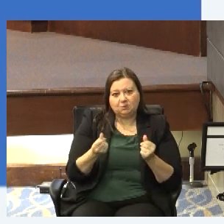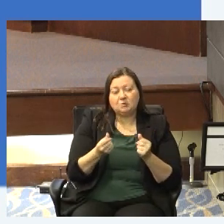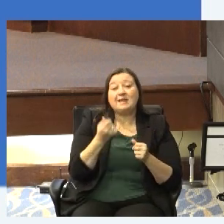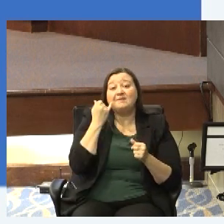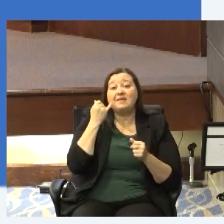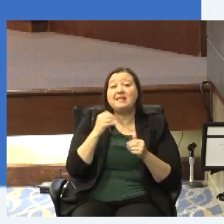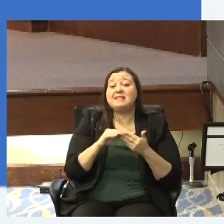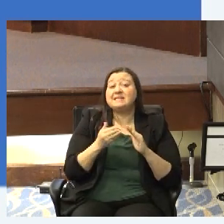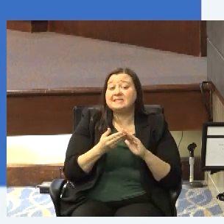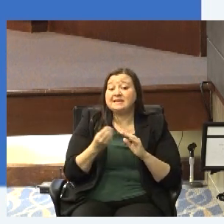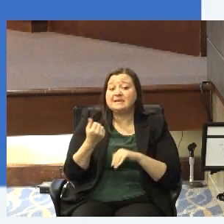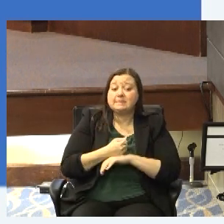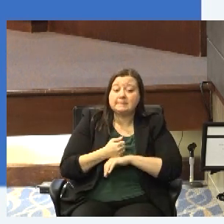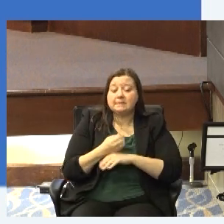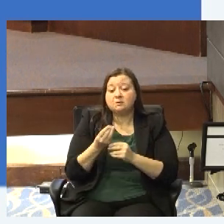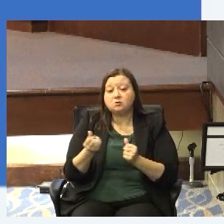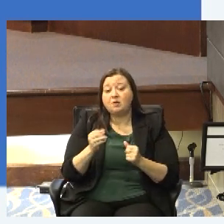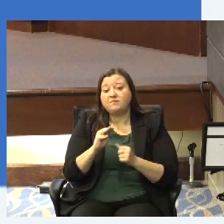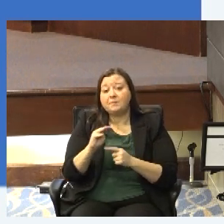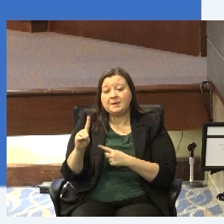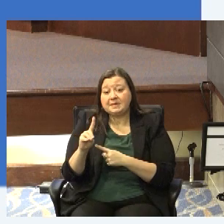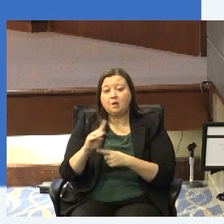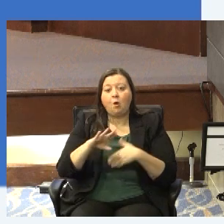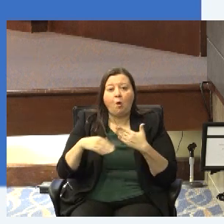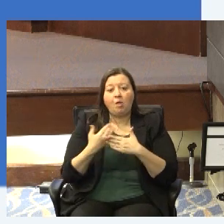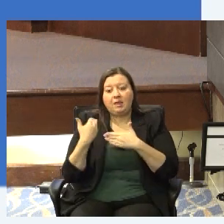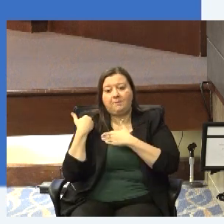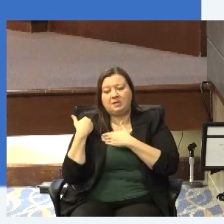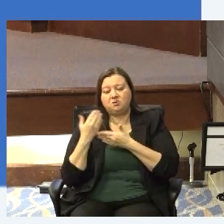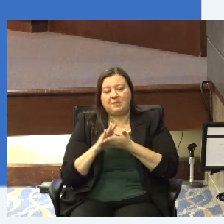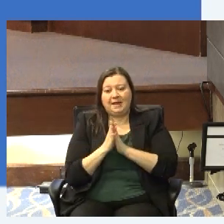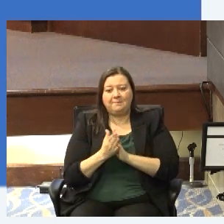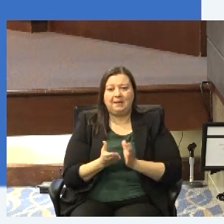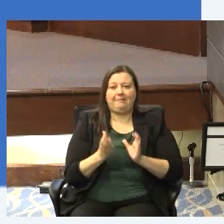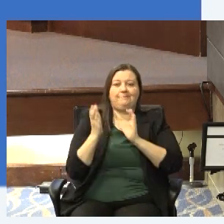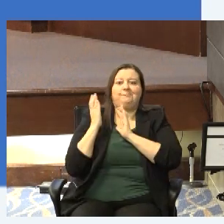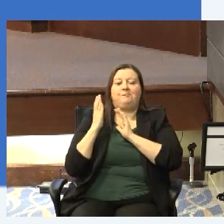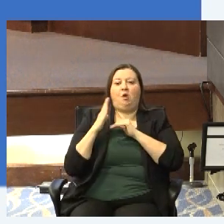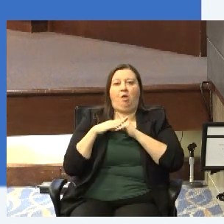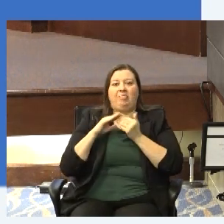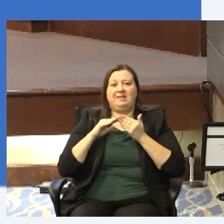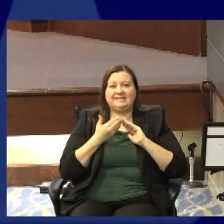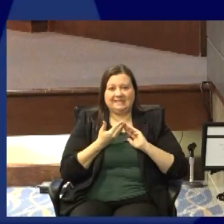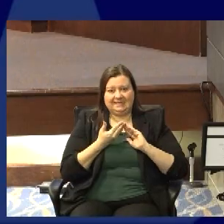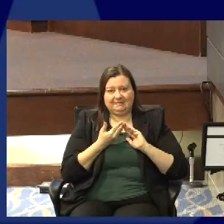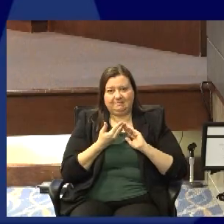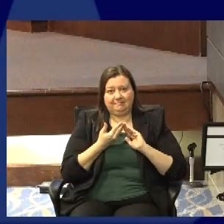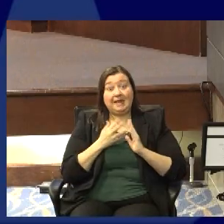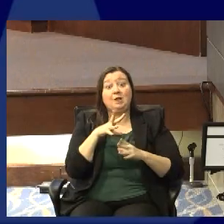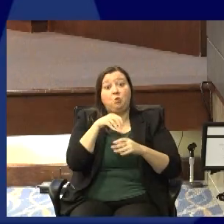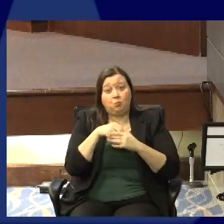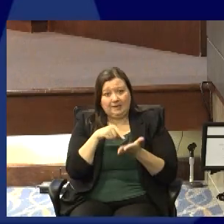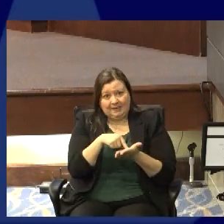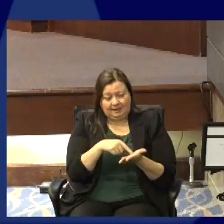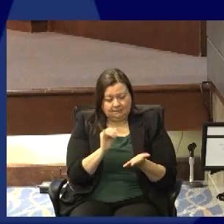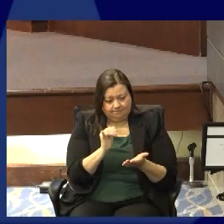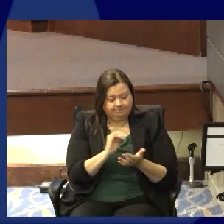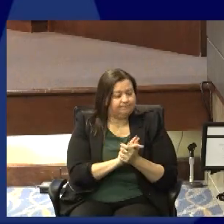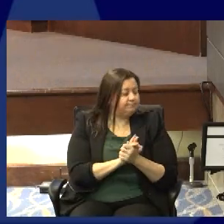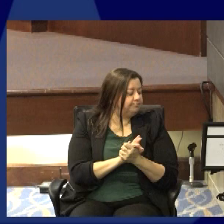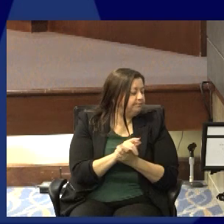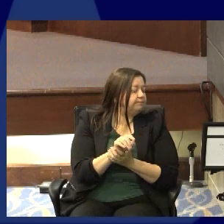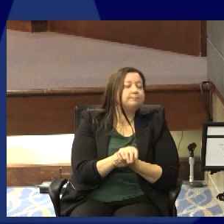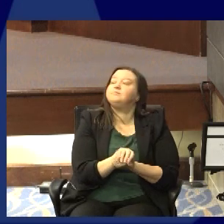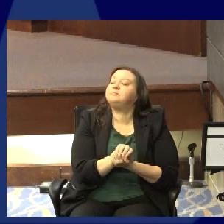city dissolves the MMD, all the obligations become our obligations, including their debt. So I'll turn this over